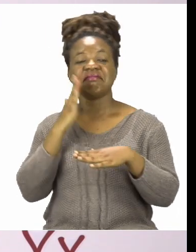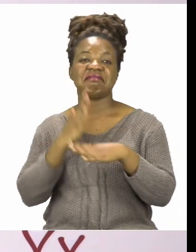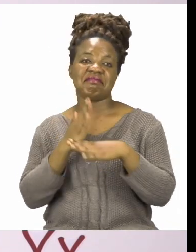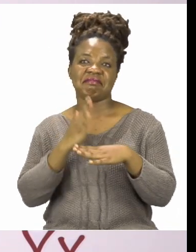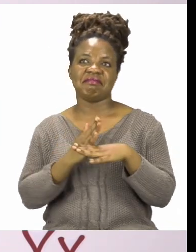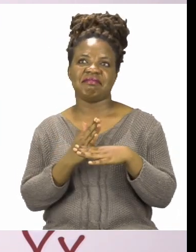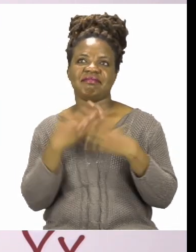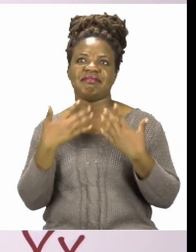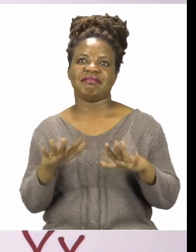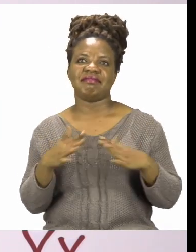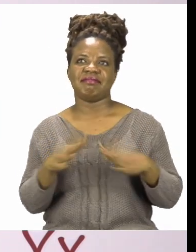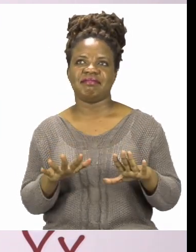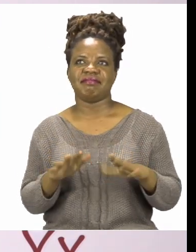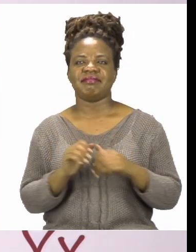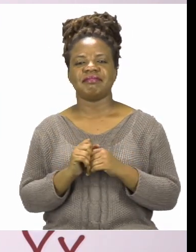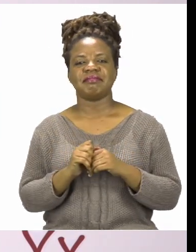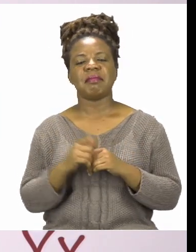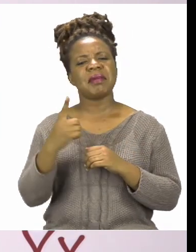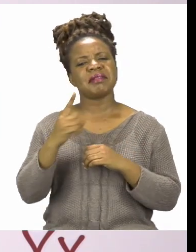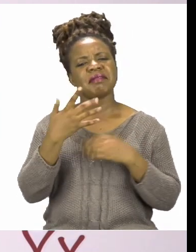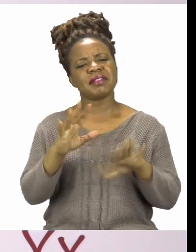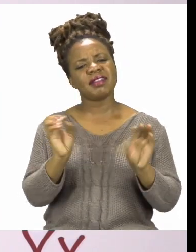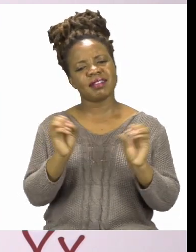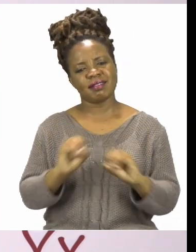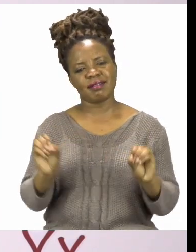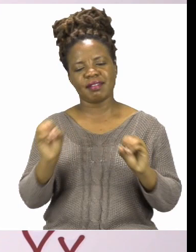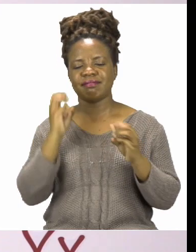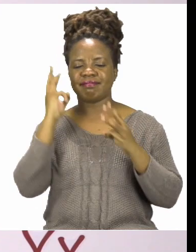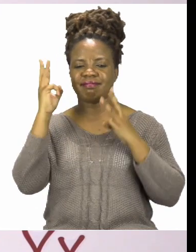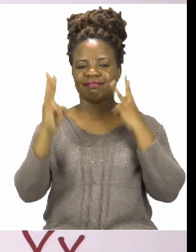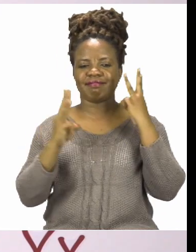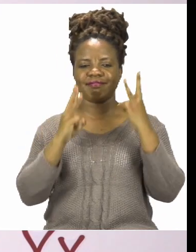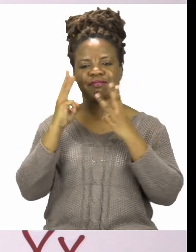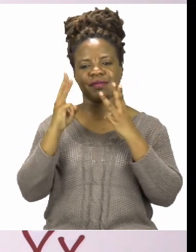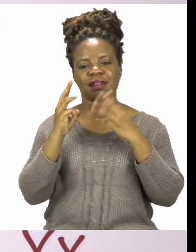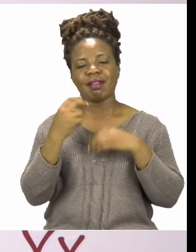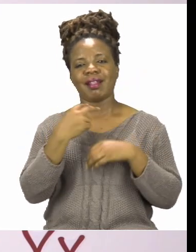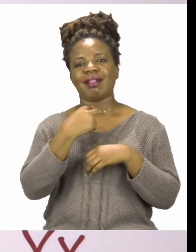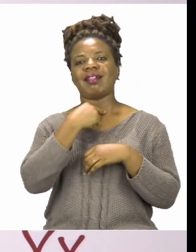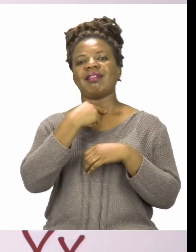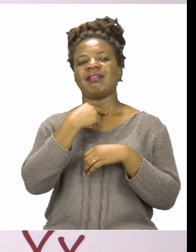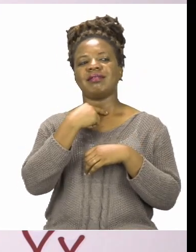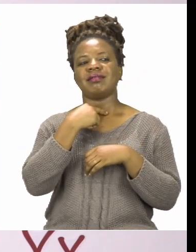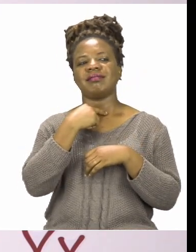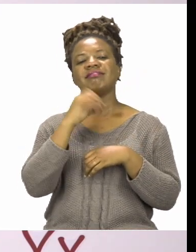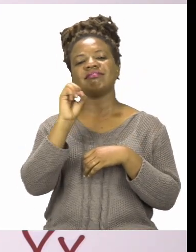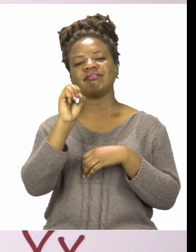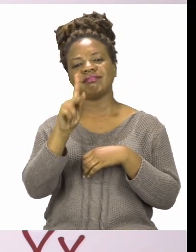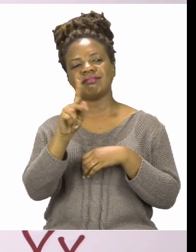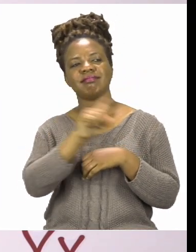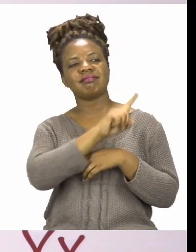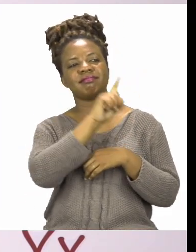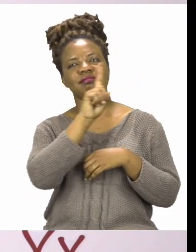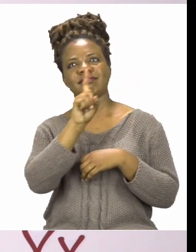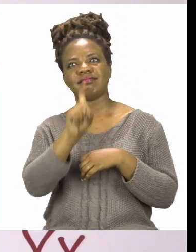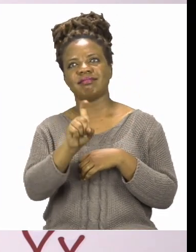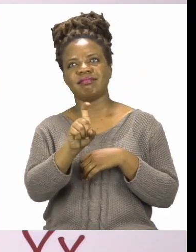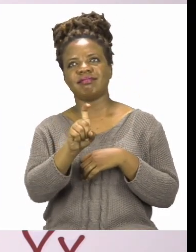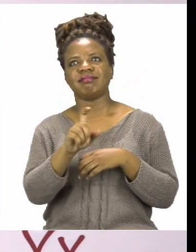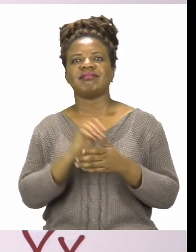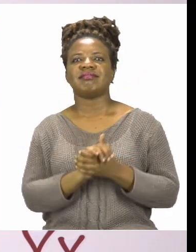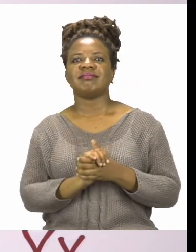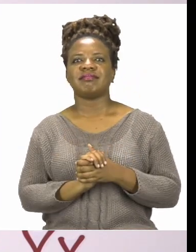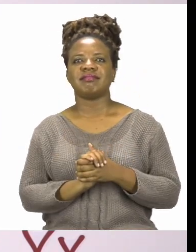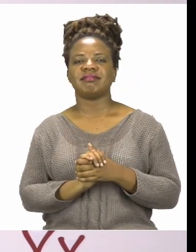sure what to do or you need a little bit of help, it's okay to ask. Make sure though that when you are done, you